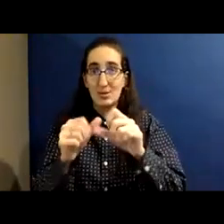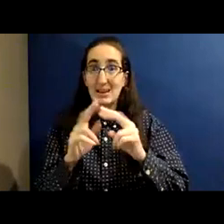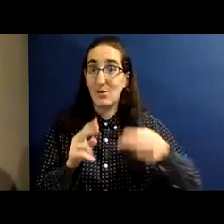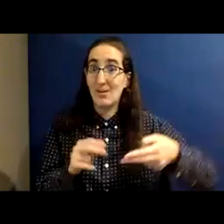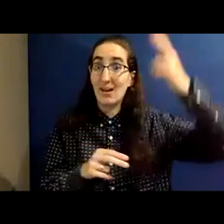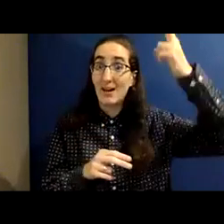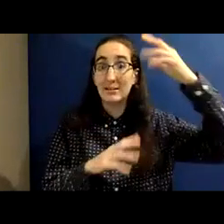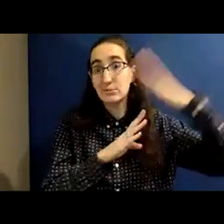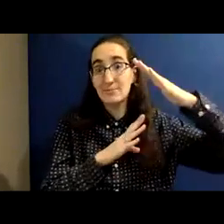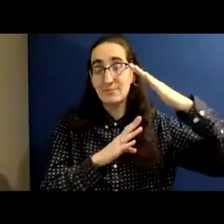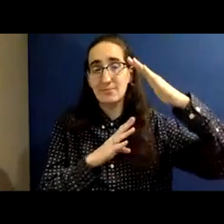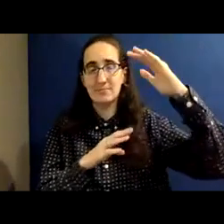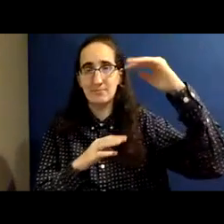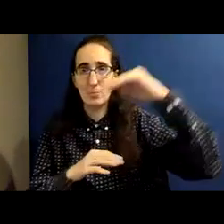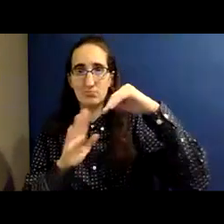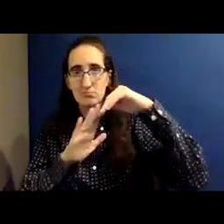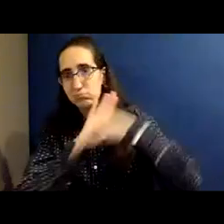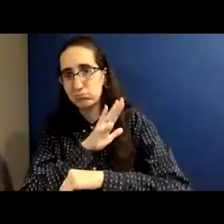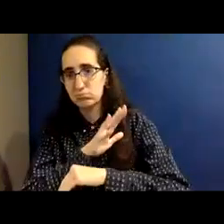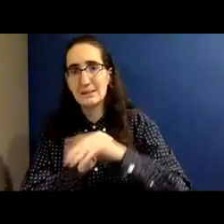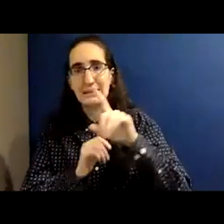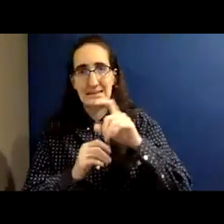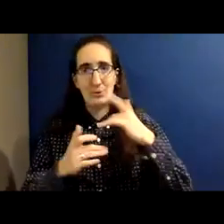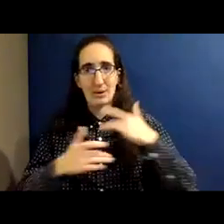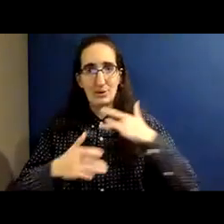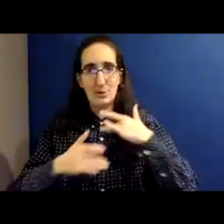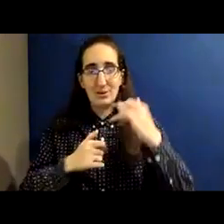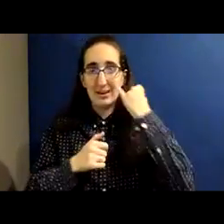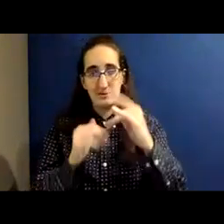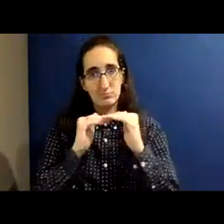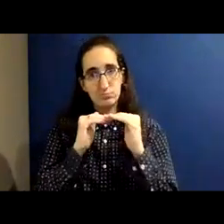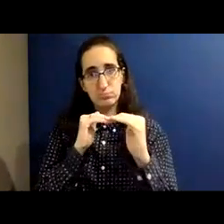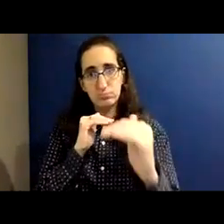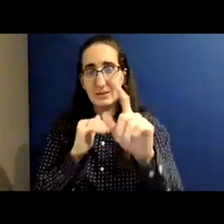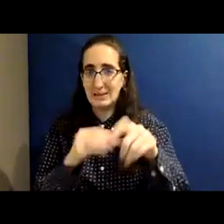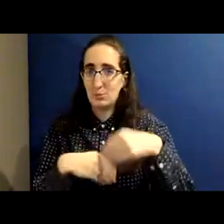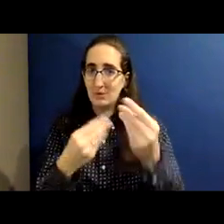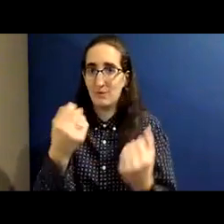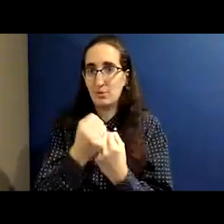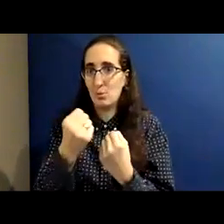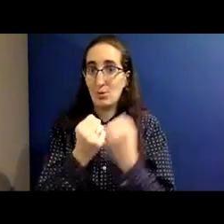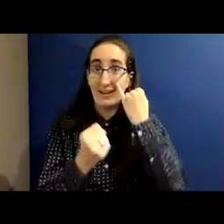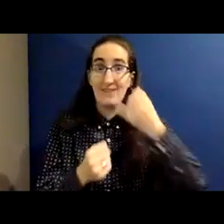peaks or the valleys, is when we really need to be concerned and get them the support that they need.